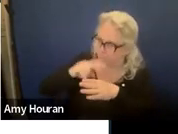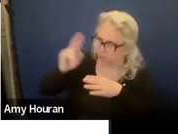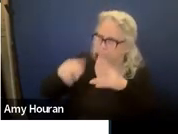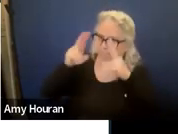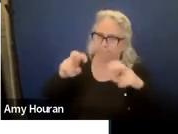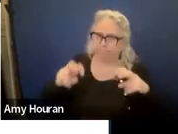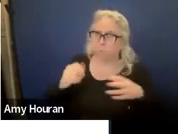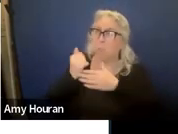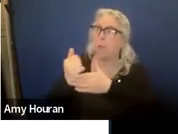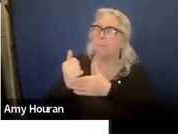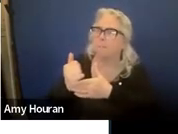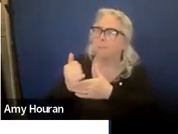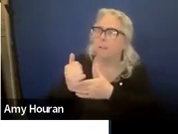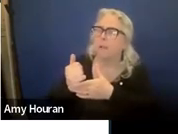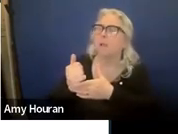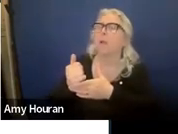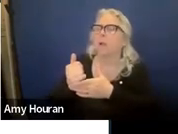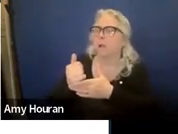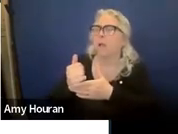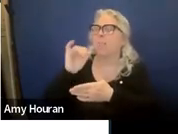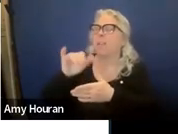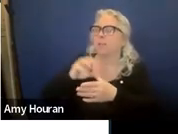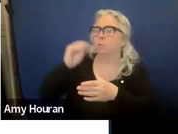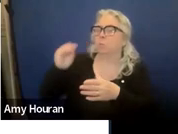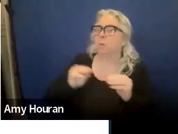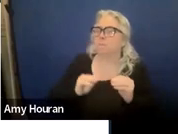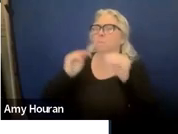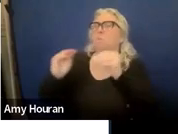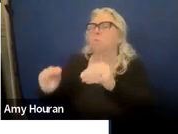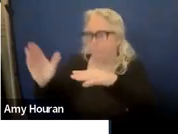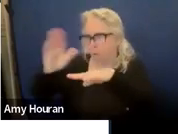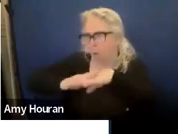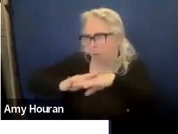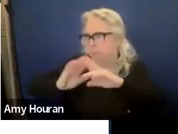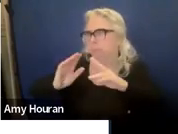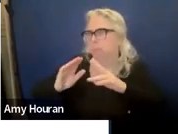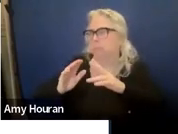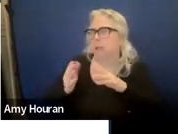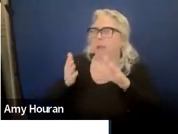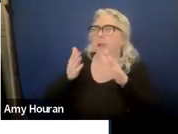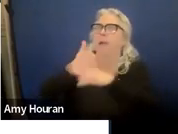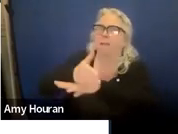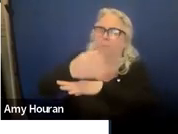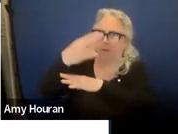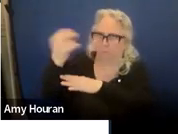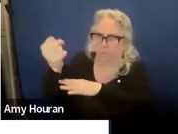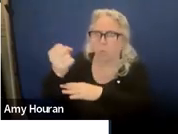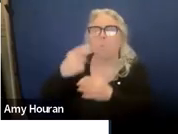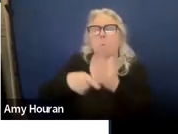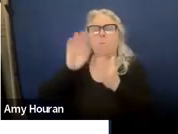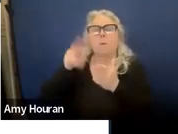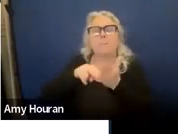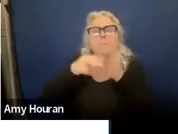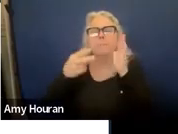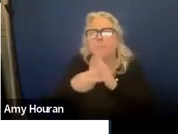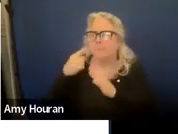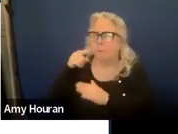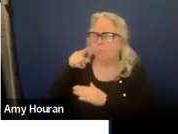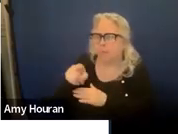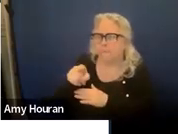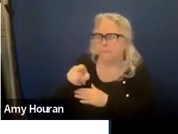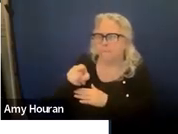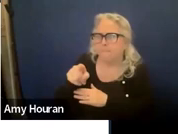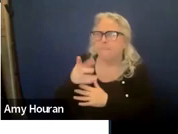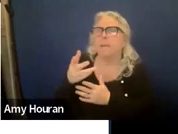to help them move on into their post-secondary? And then what is going to be meaningful for them? And what